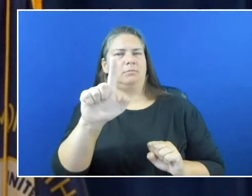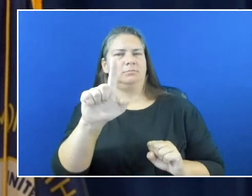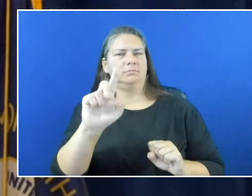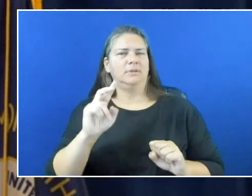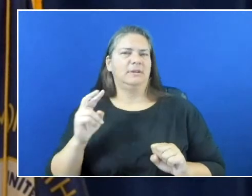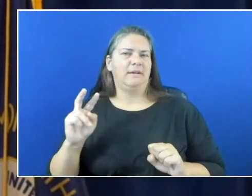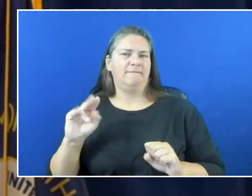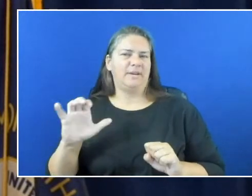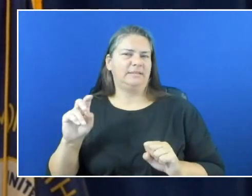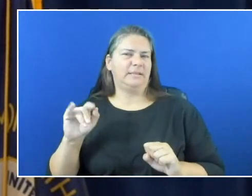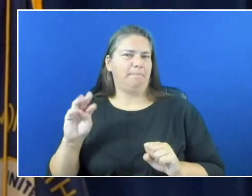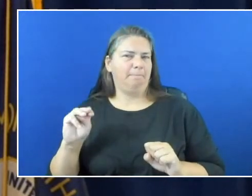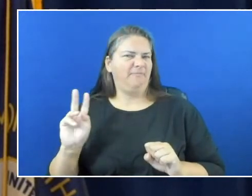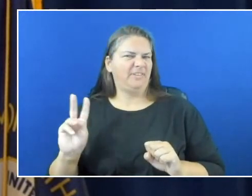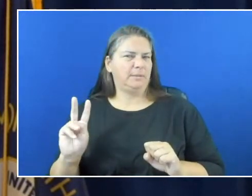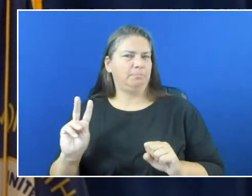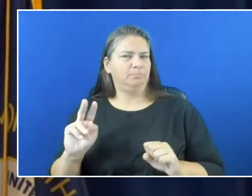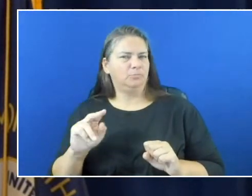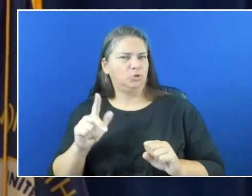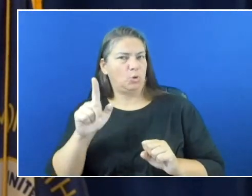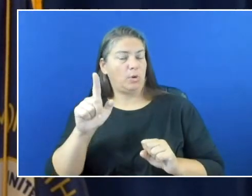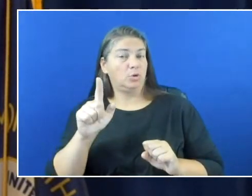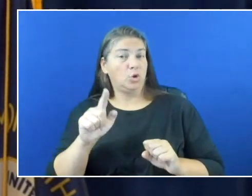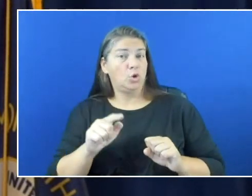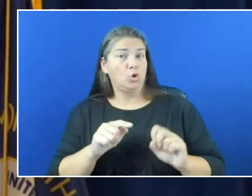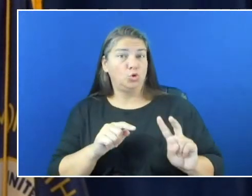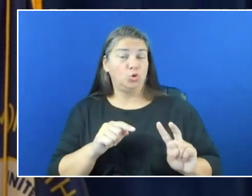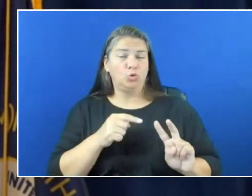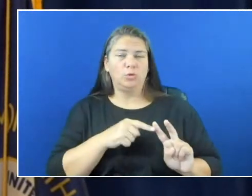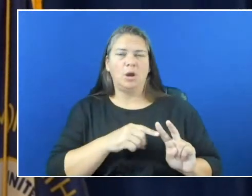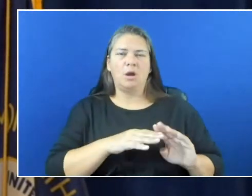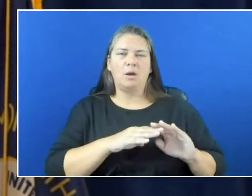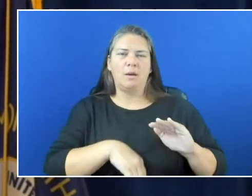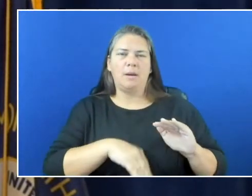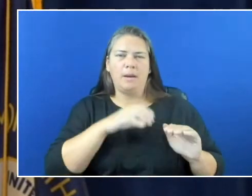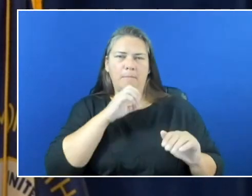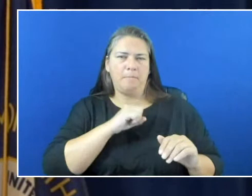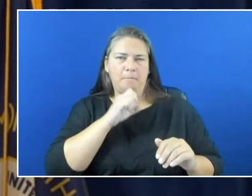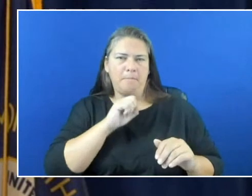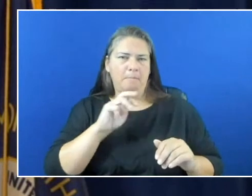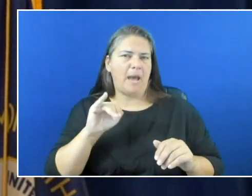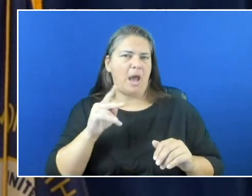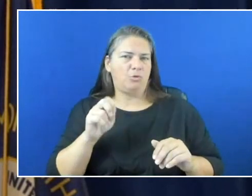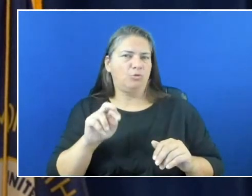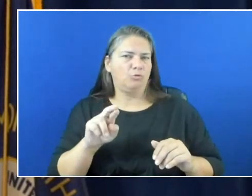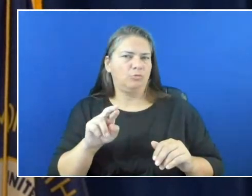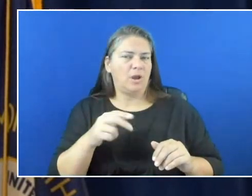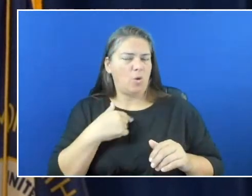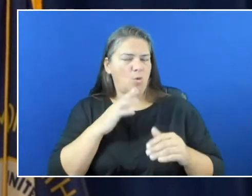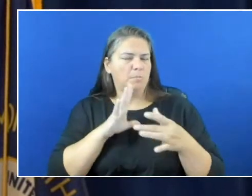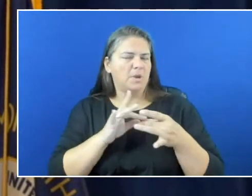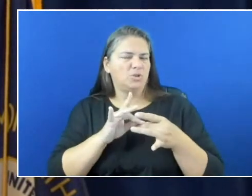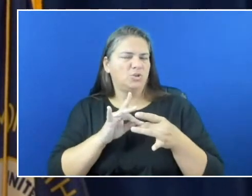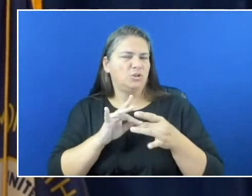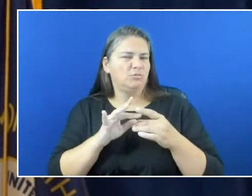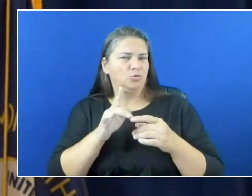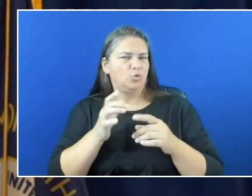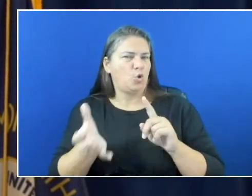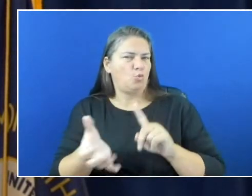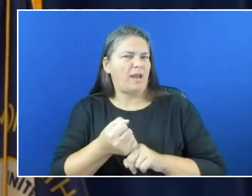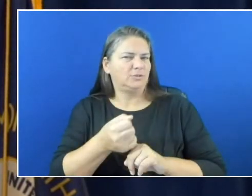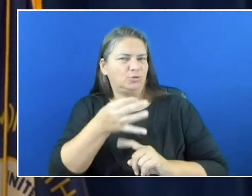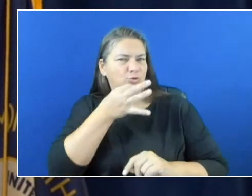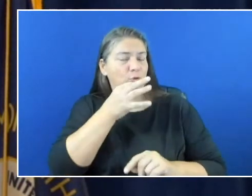2 of which are minors. And I'm going to mention the arrests in a minute, but this is the most important